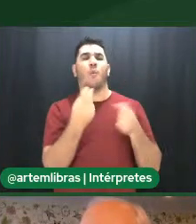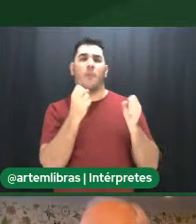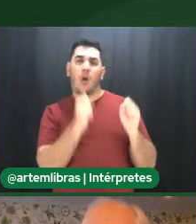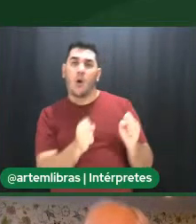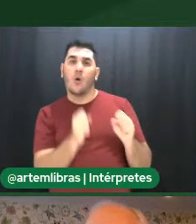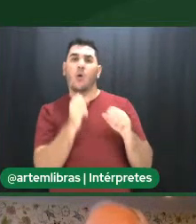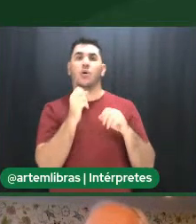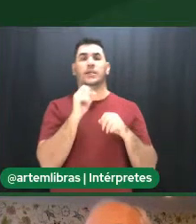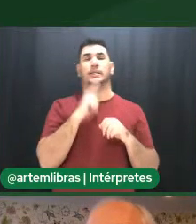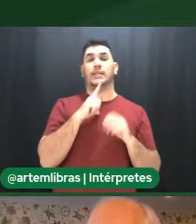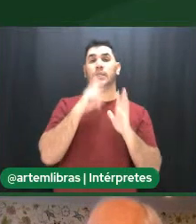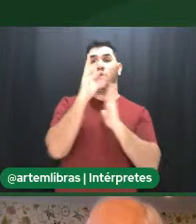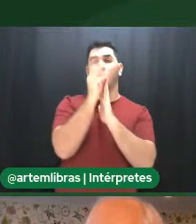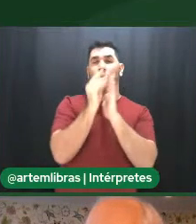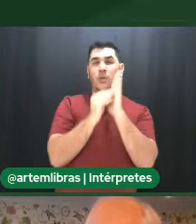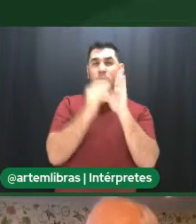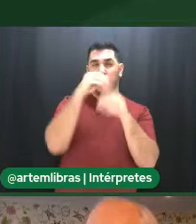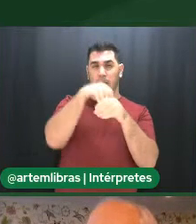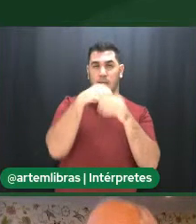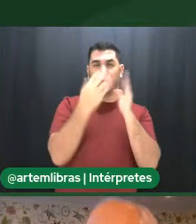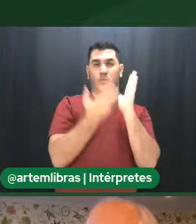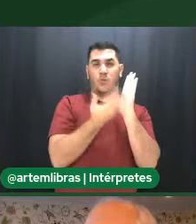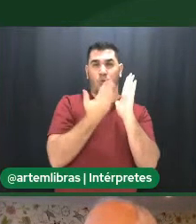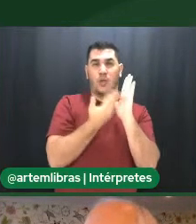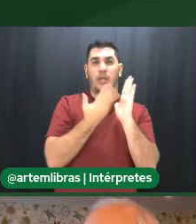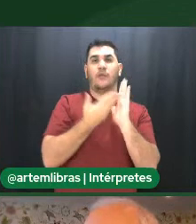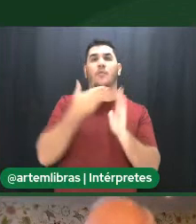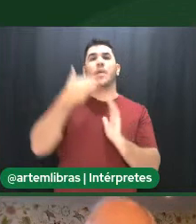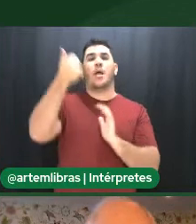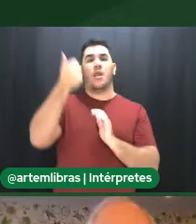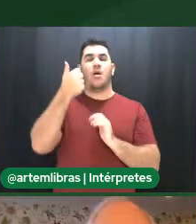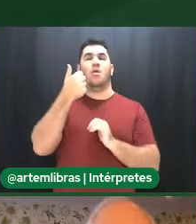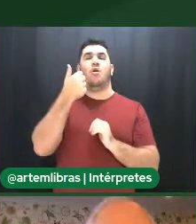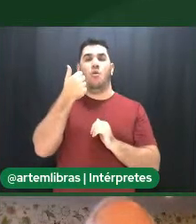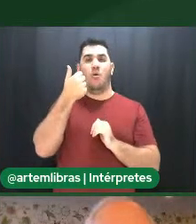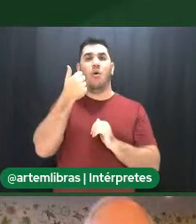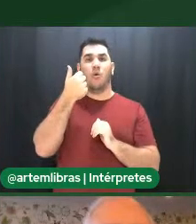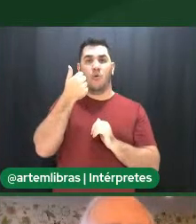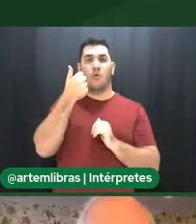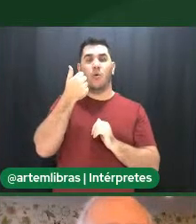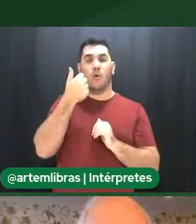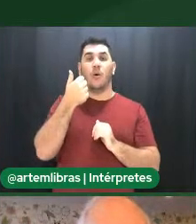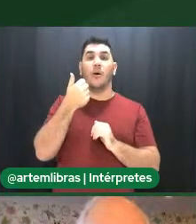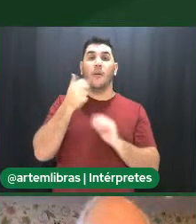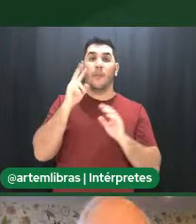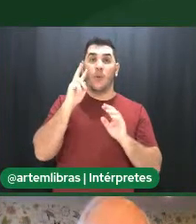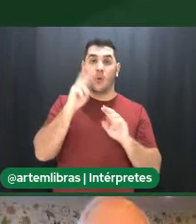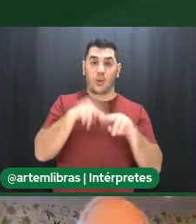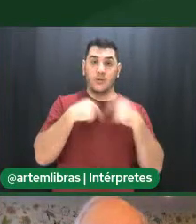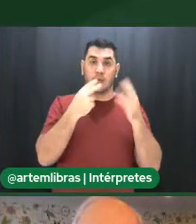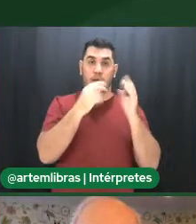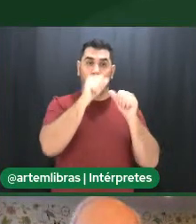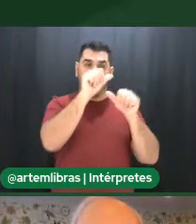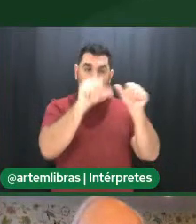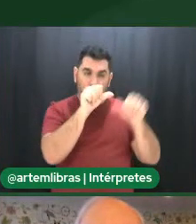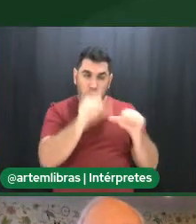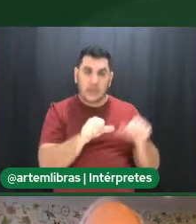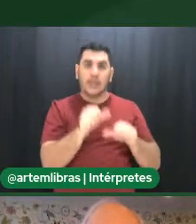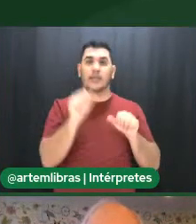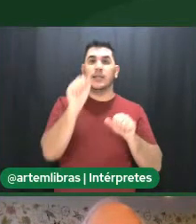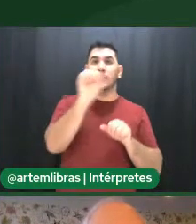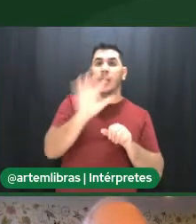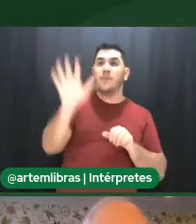And as you adjust these sliders, the cover images change immediately. And so you